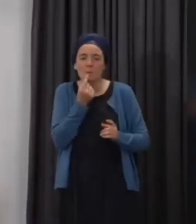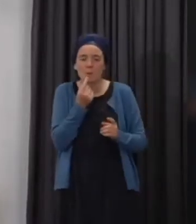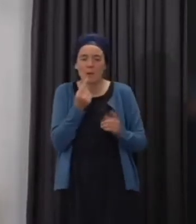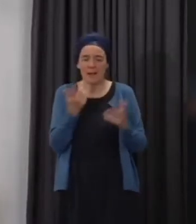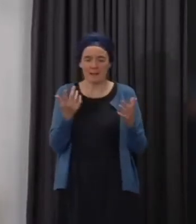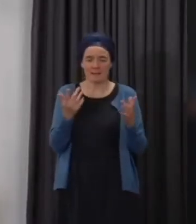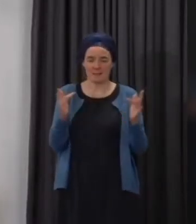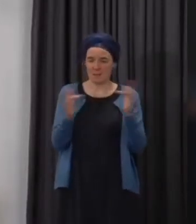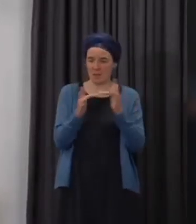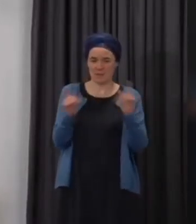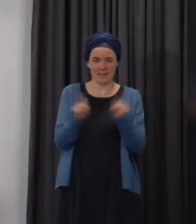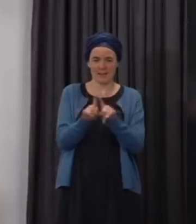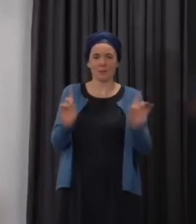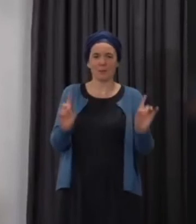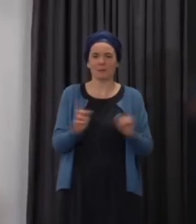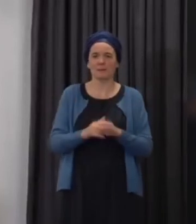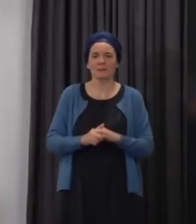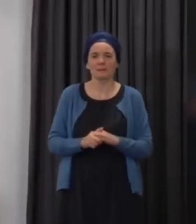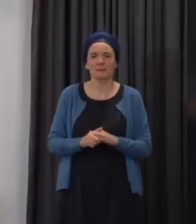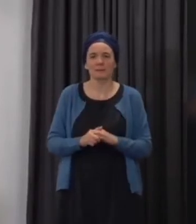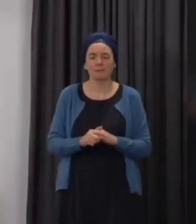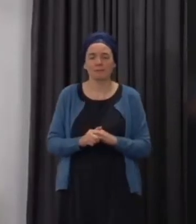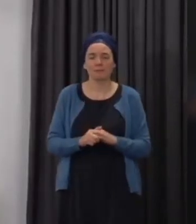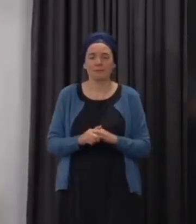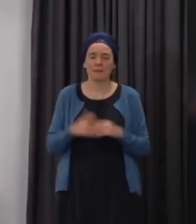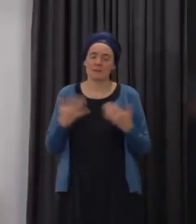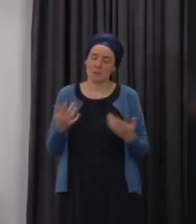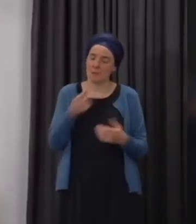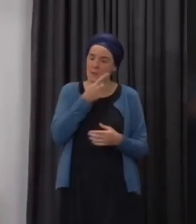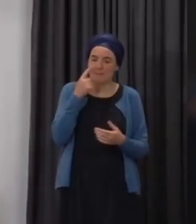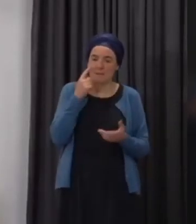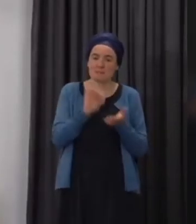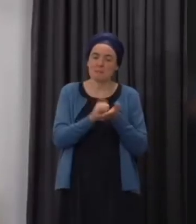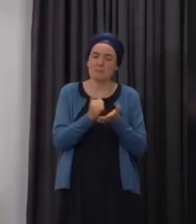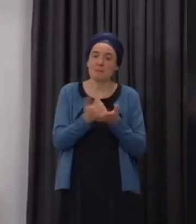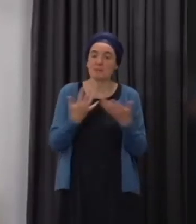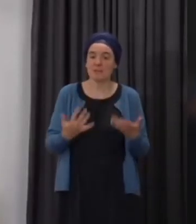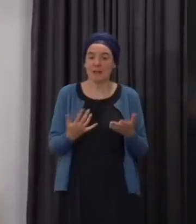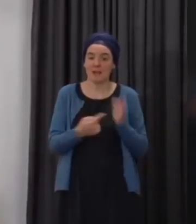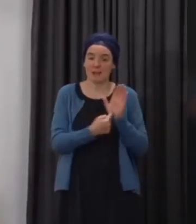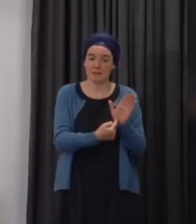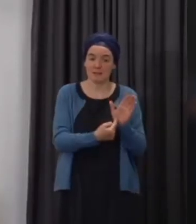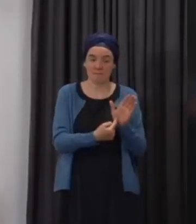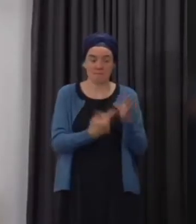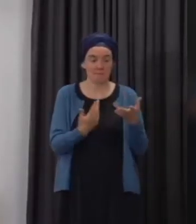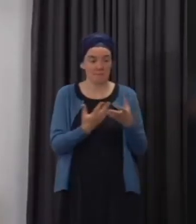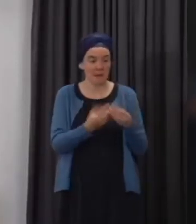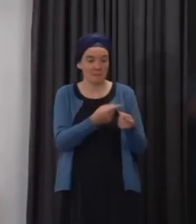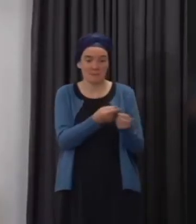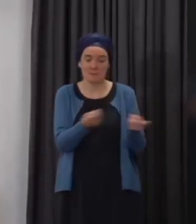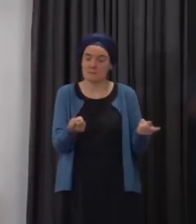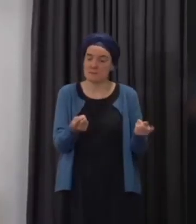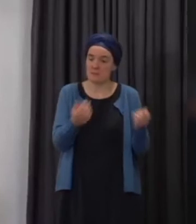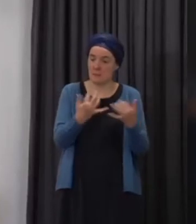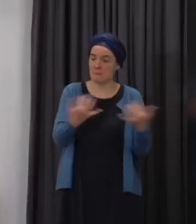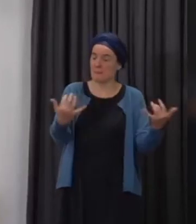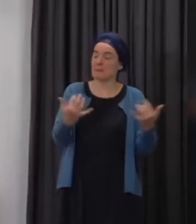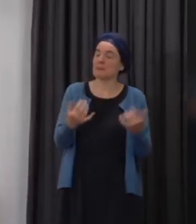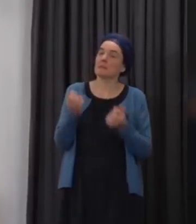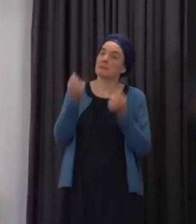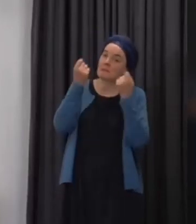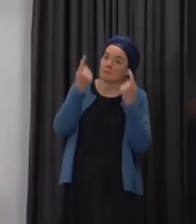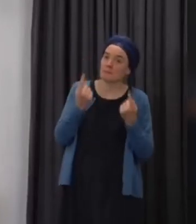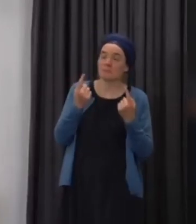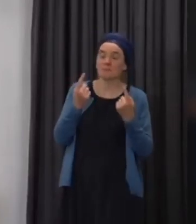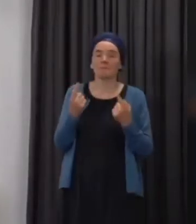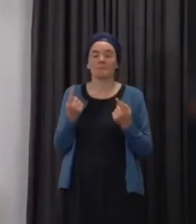active considerations, and the evidence we published today, as I say, helps to inform not just the public debate, but the very real debate that ministers are